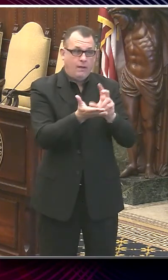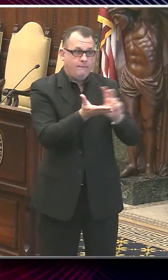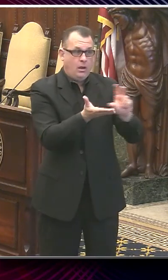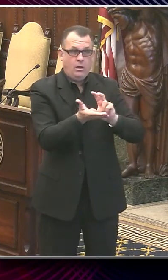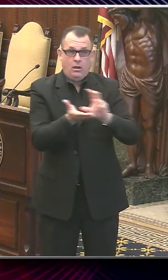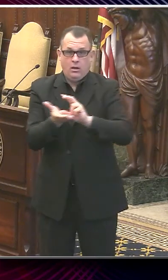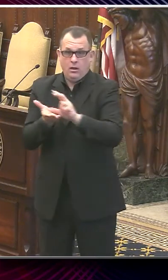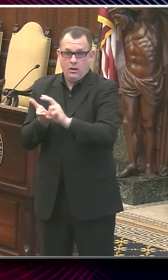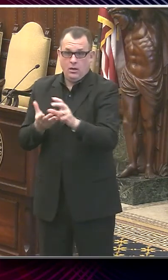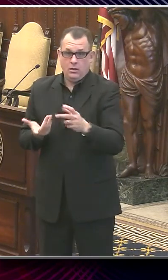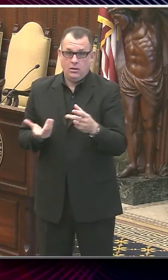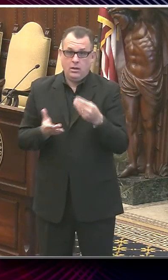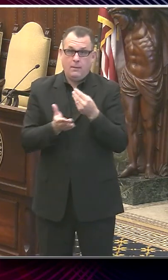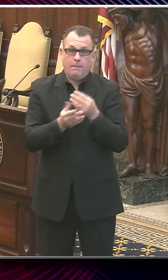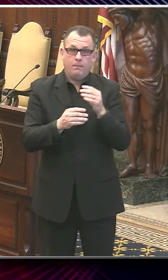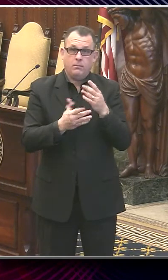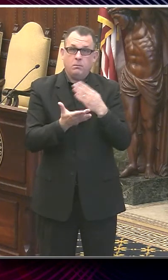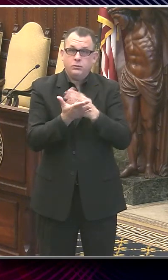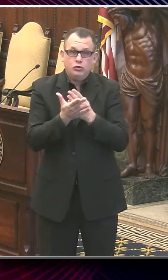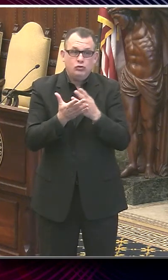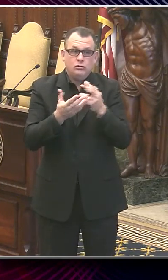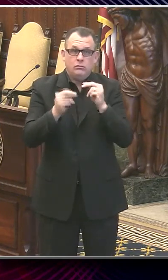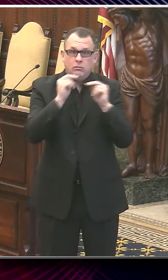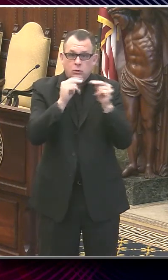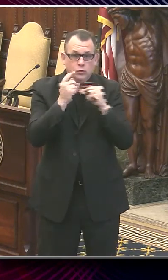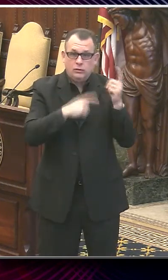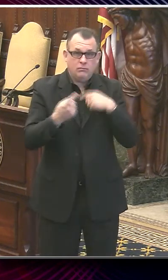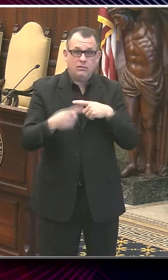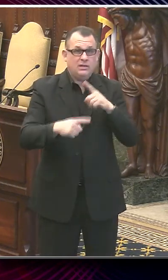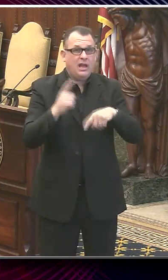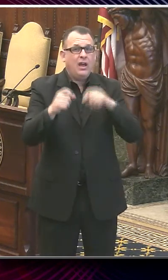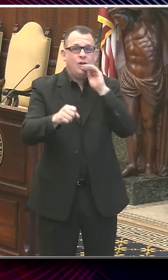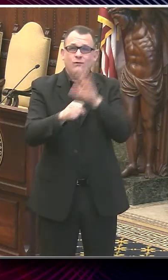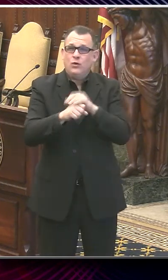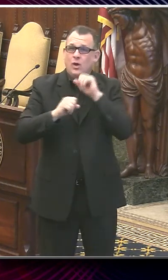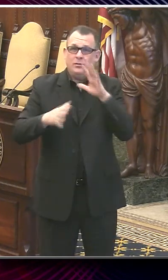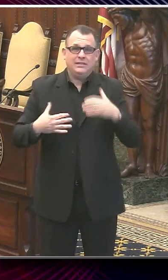budget negotiations with all of them, so I can't confirm any particular budget. Okay, so do